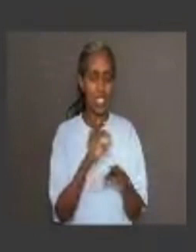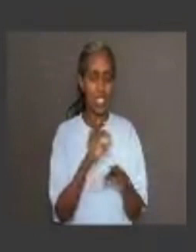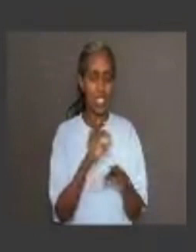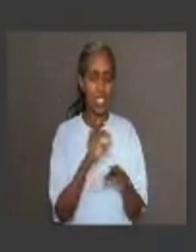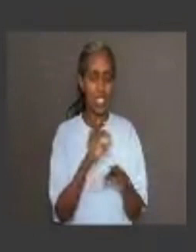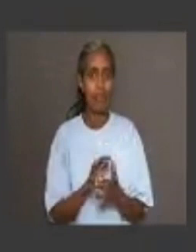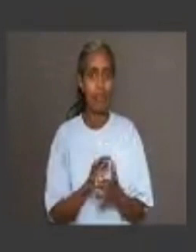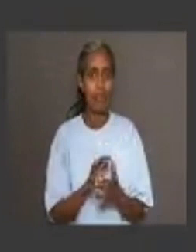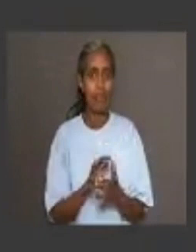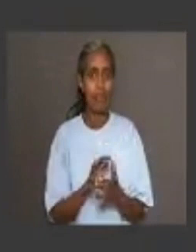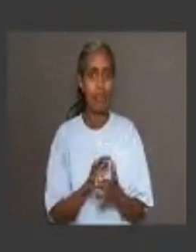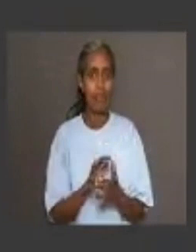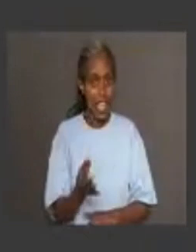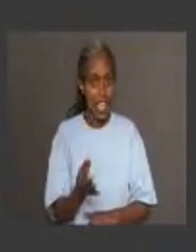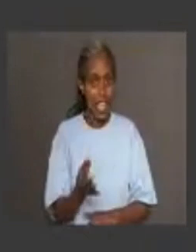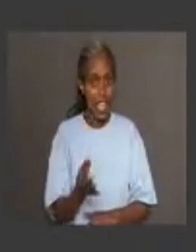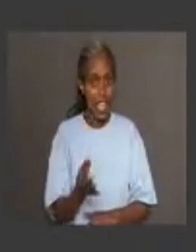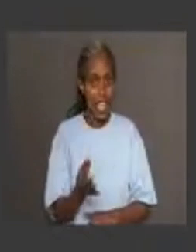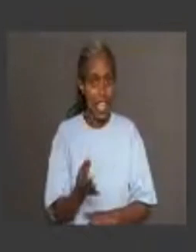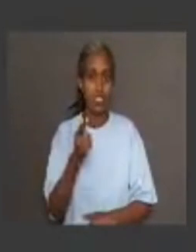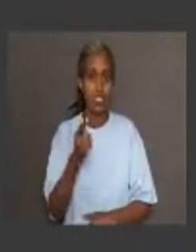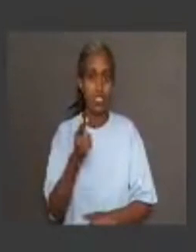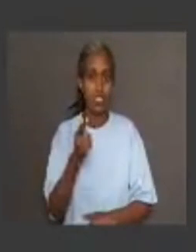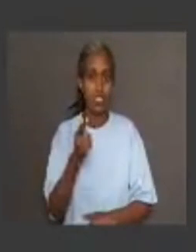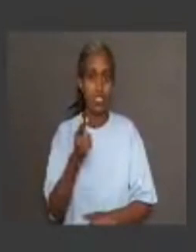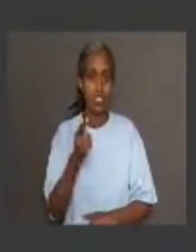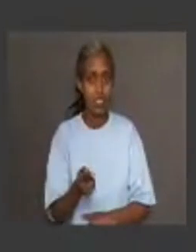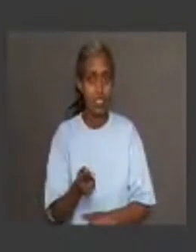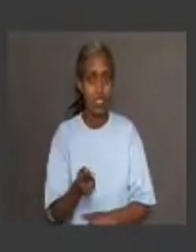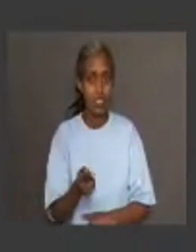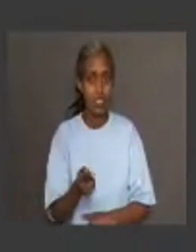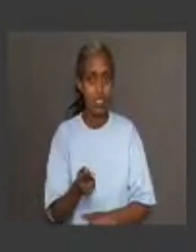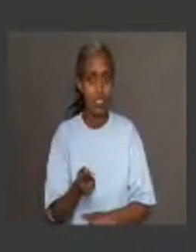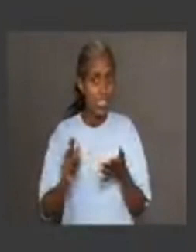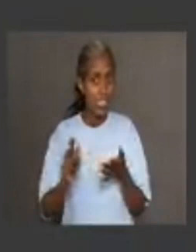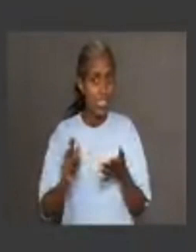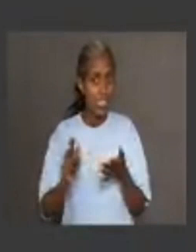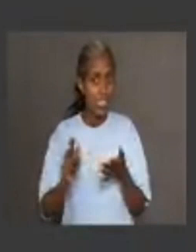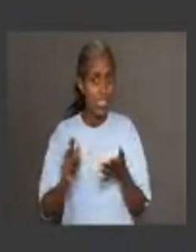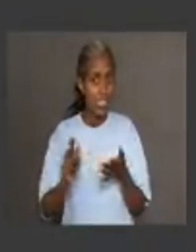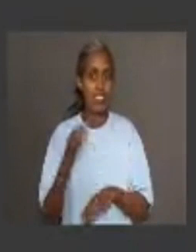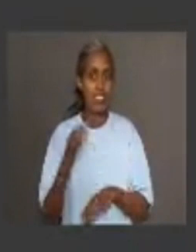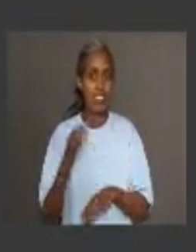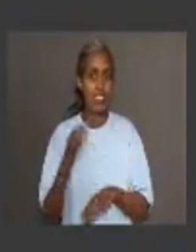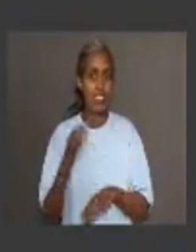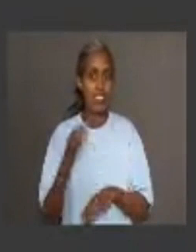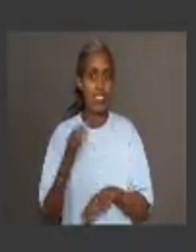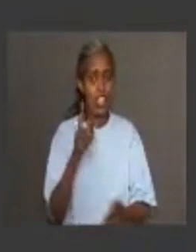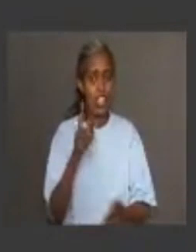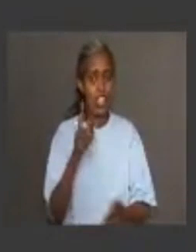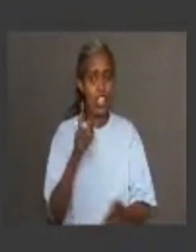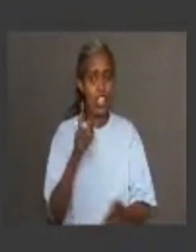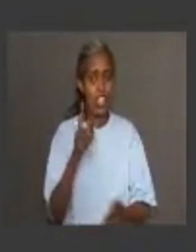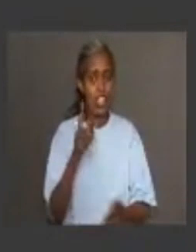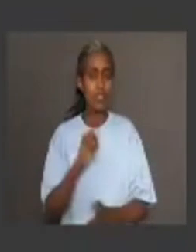f and g, is written as f dot